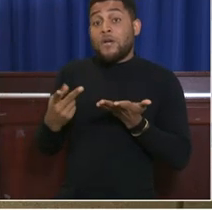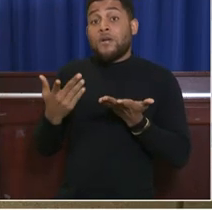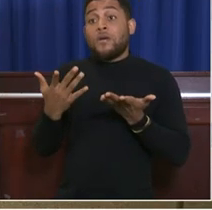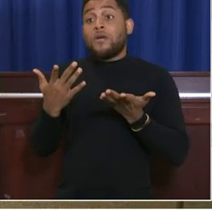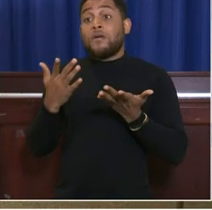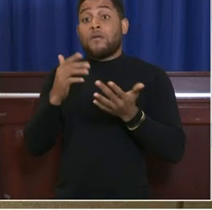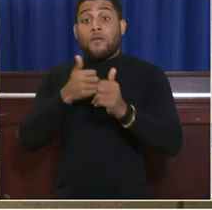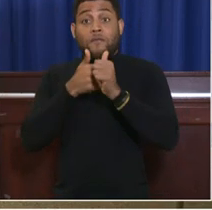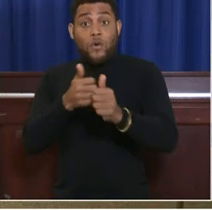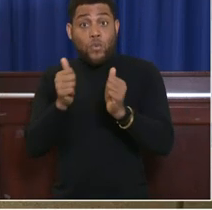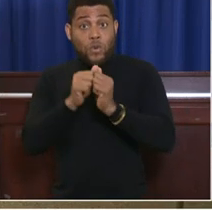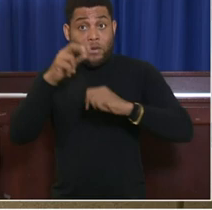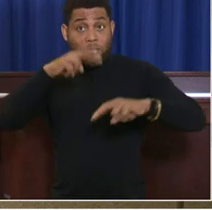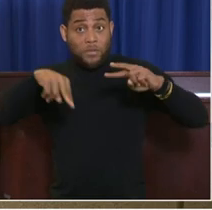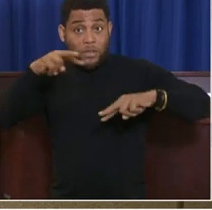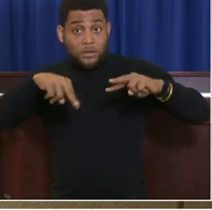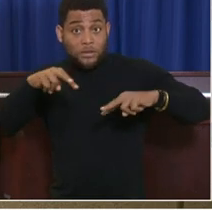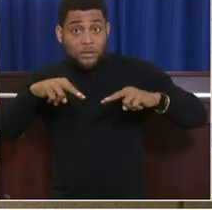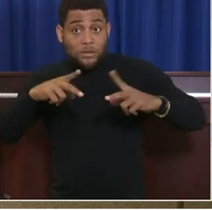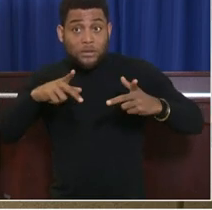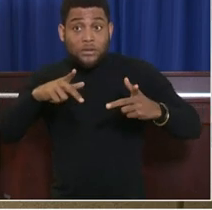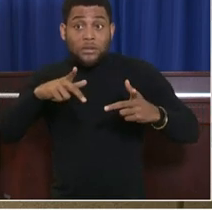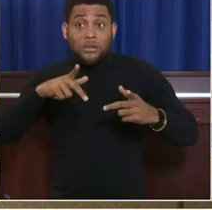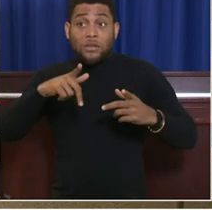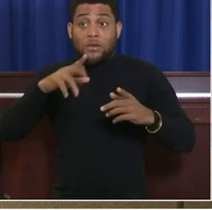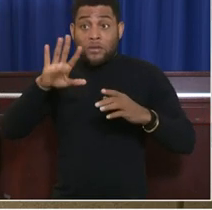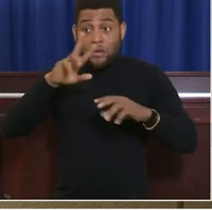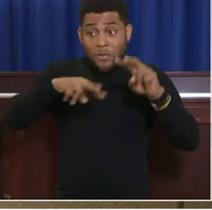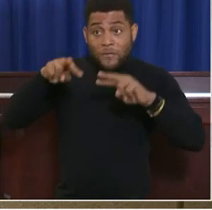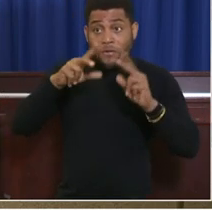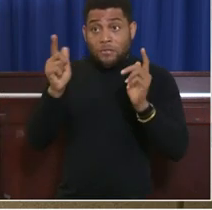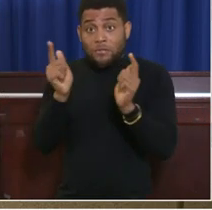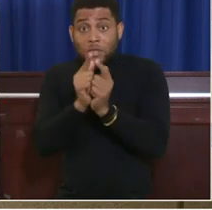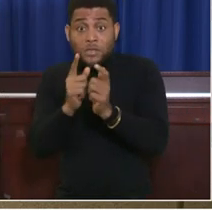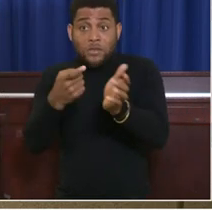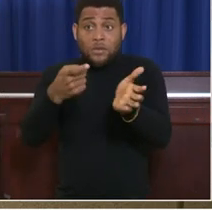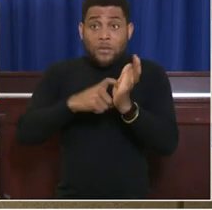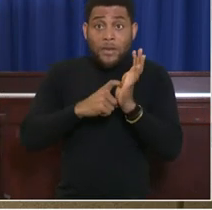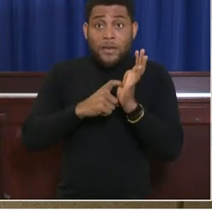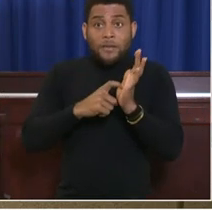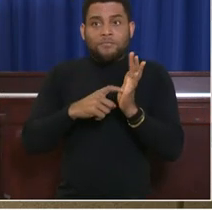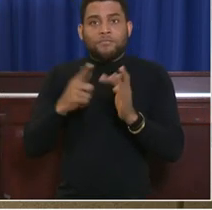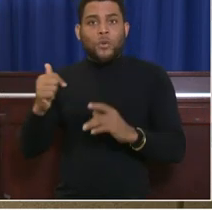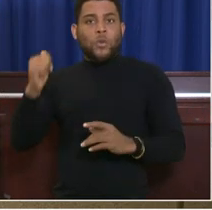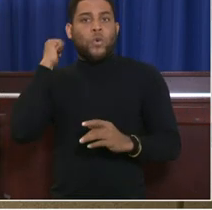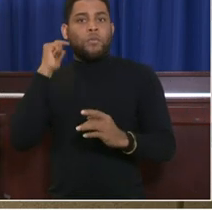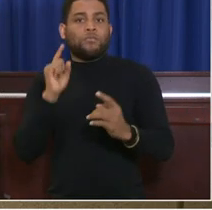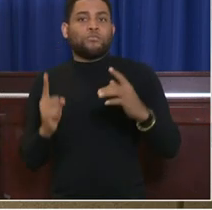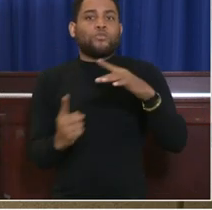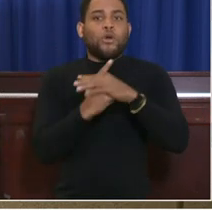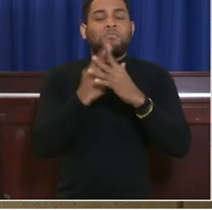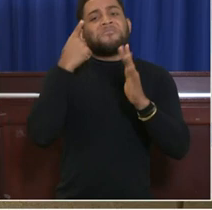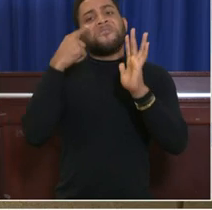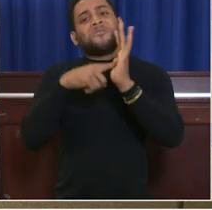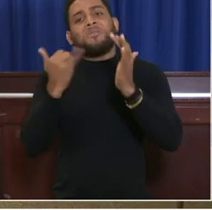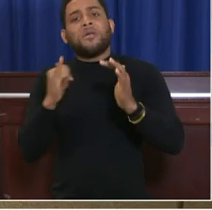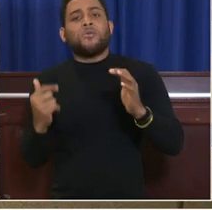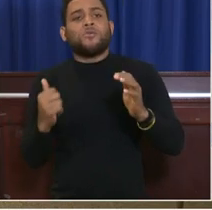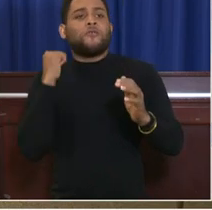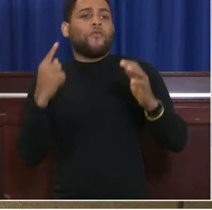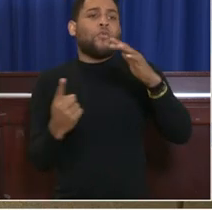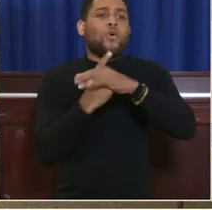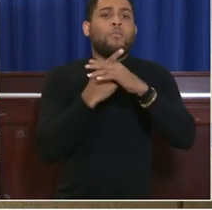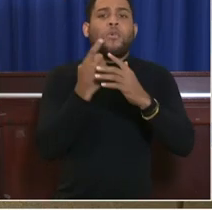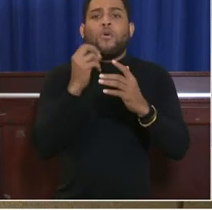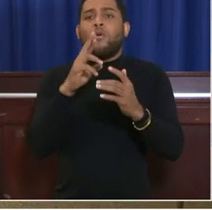did not report for their supervision. So warrants were obtained through the court. So that is the basis of a lot of the individuals